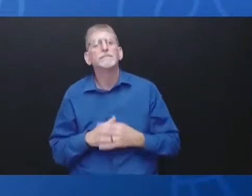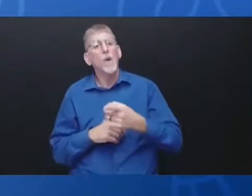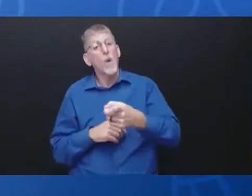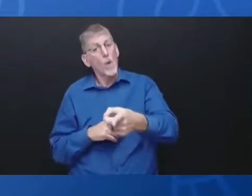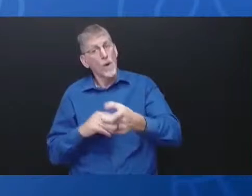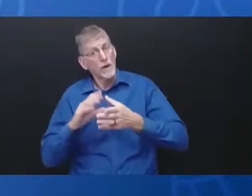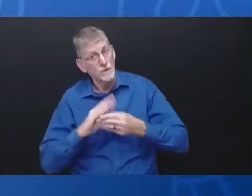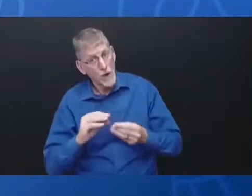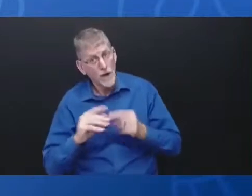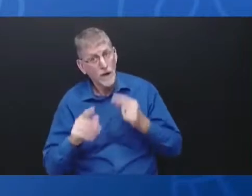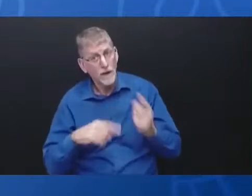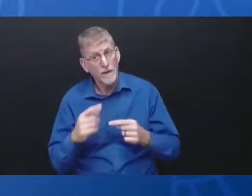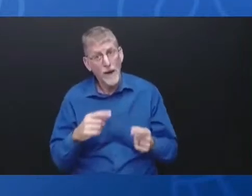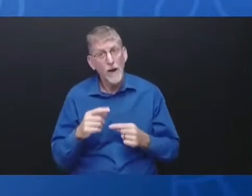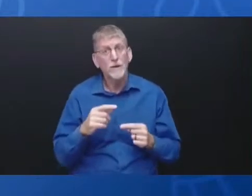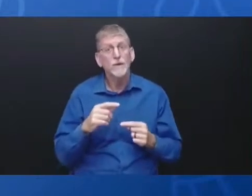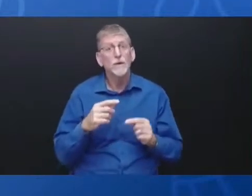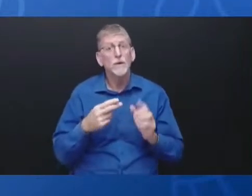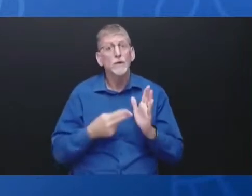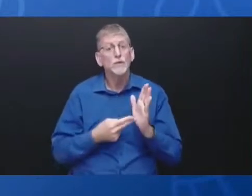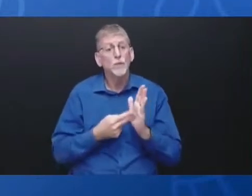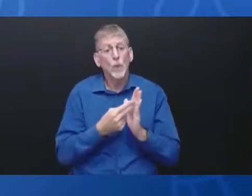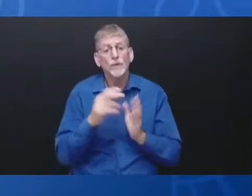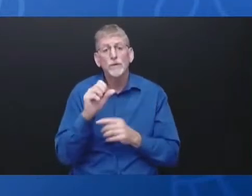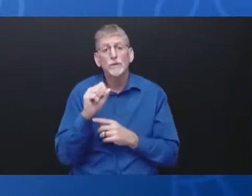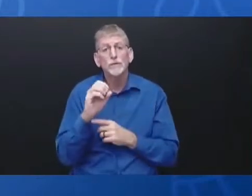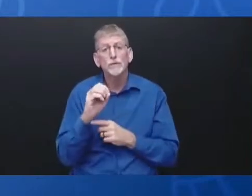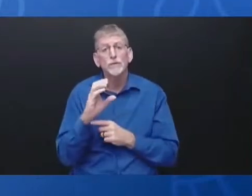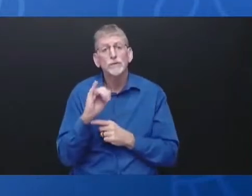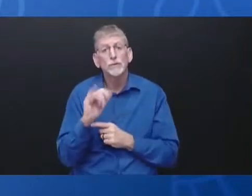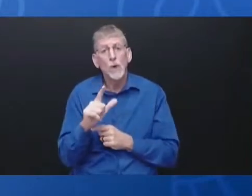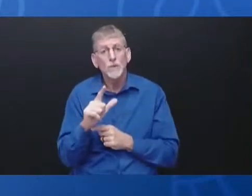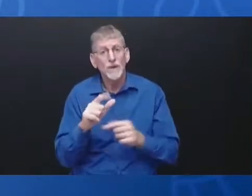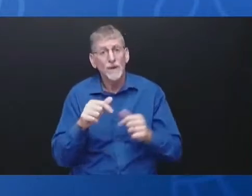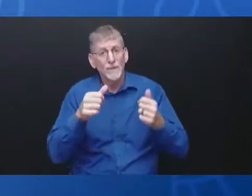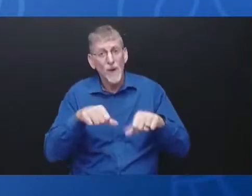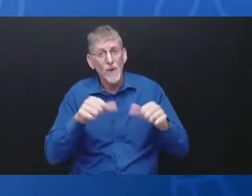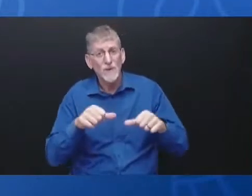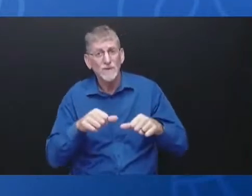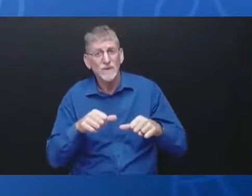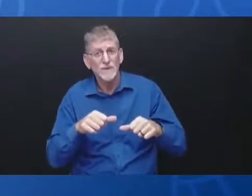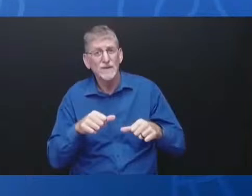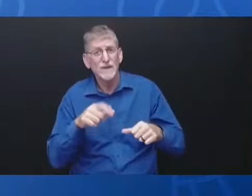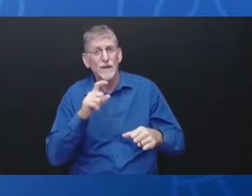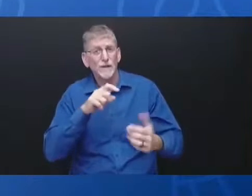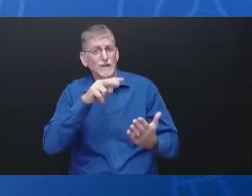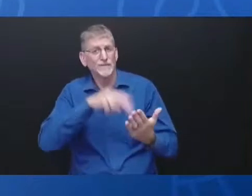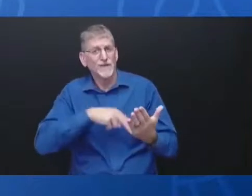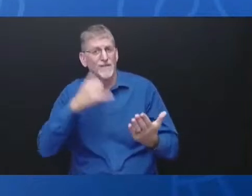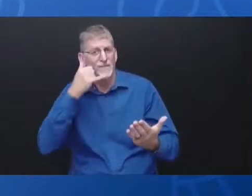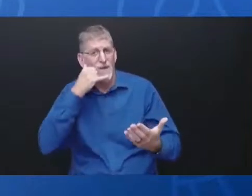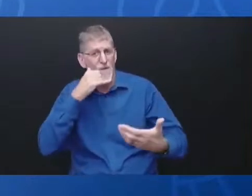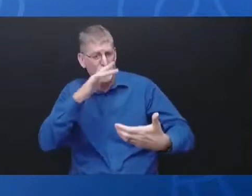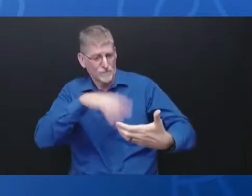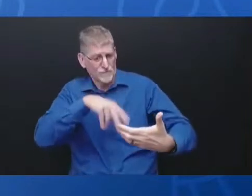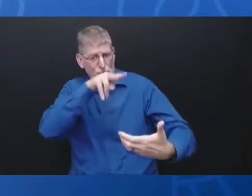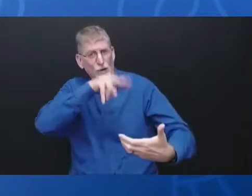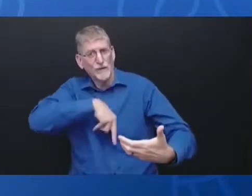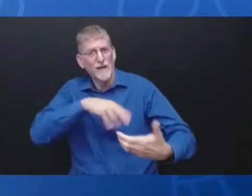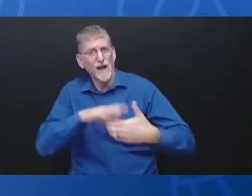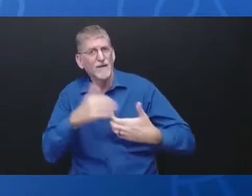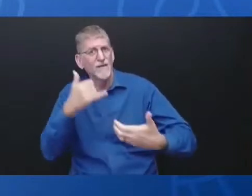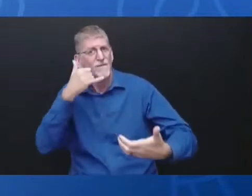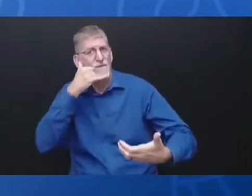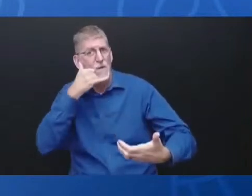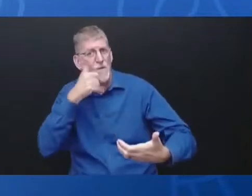You should, because I'm going to refer you right back to that tweet. It speaks for itself. Right. Just to follow up on a different topic Sure. in that case.